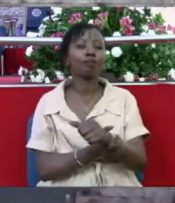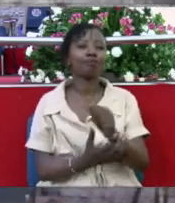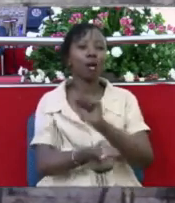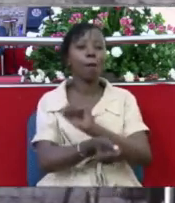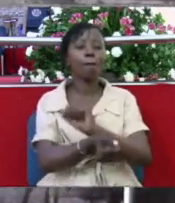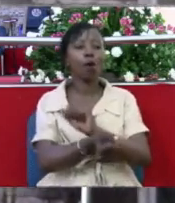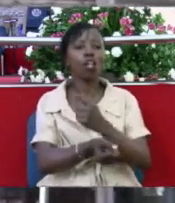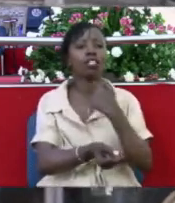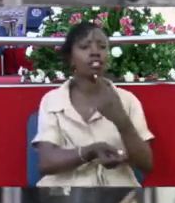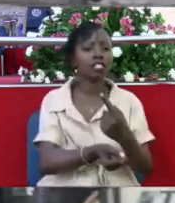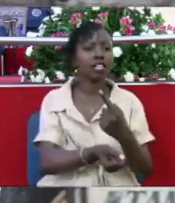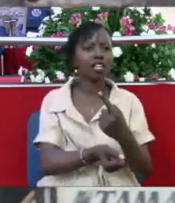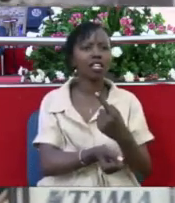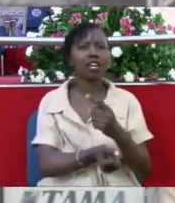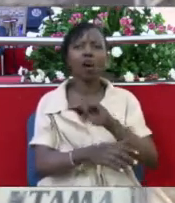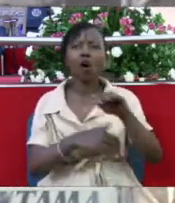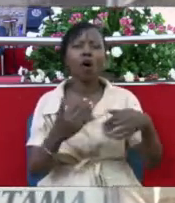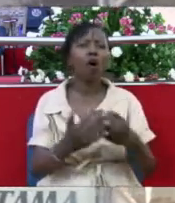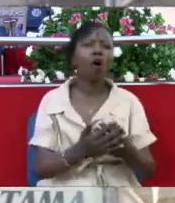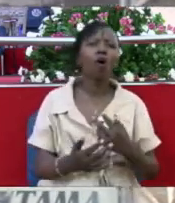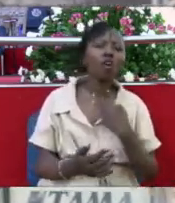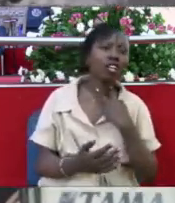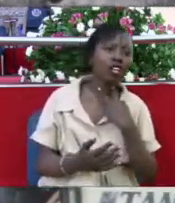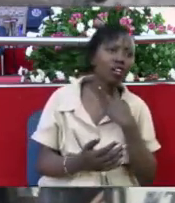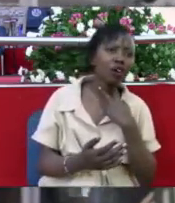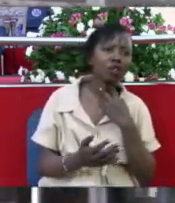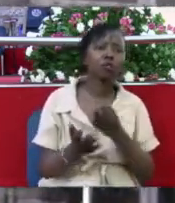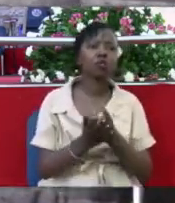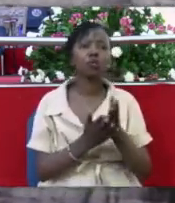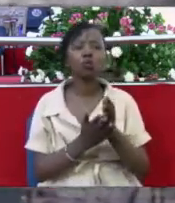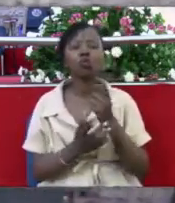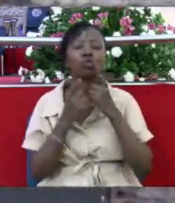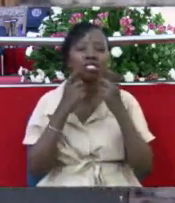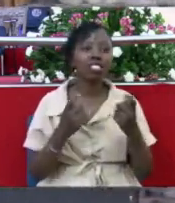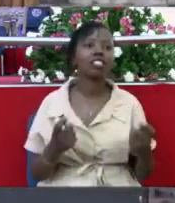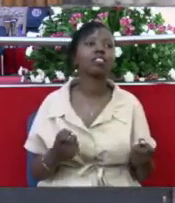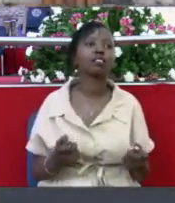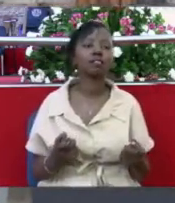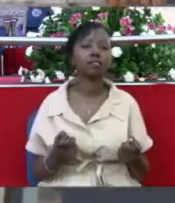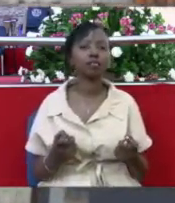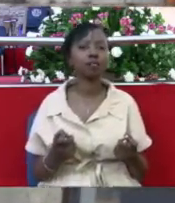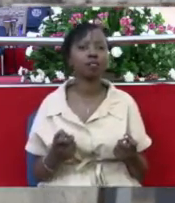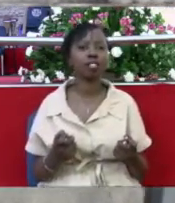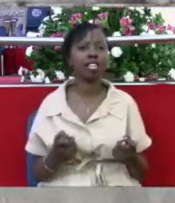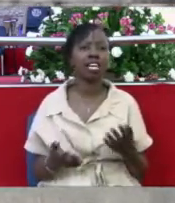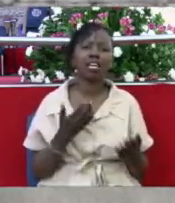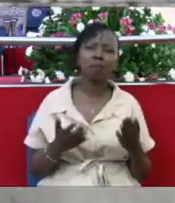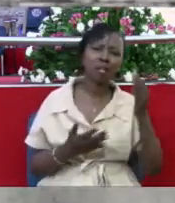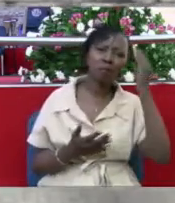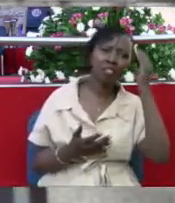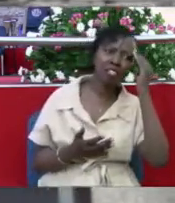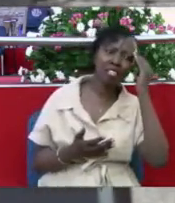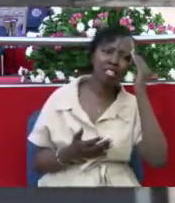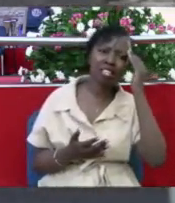you were a slave to sin. Ya kwamba ulikuwa mtekwa wa dhambi, yuasema Paulo. And you might think like the Israelites had